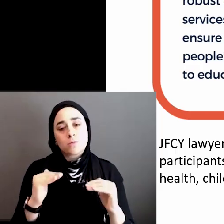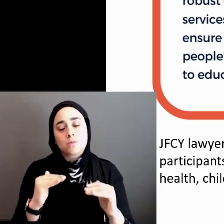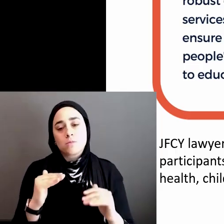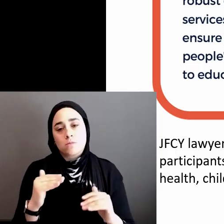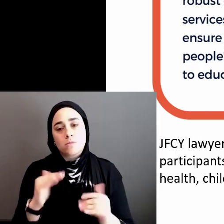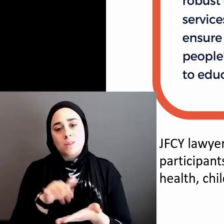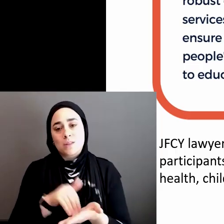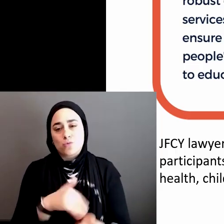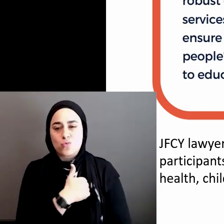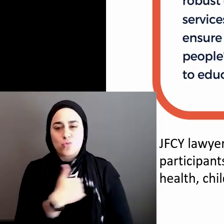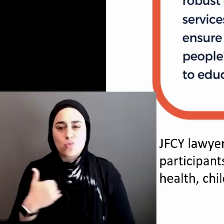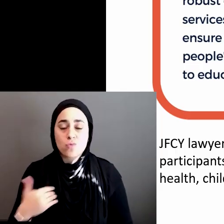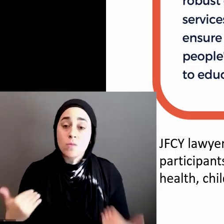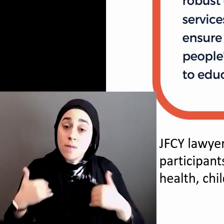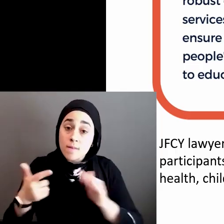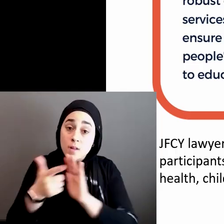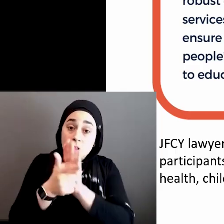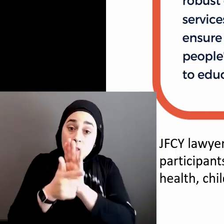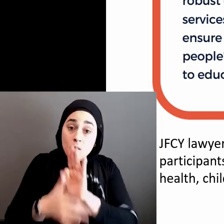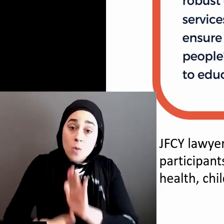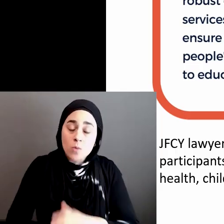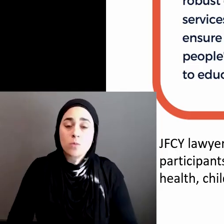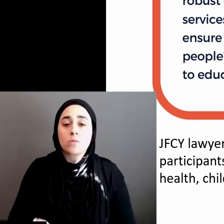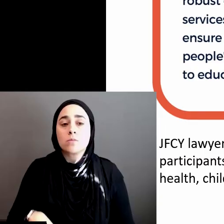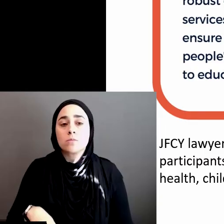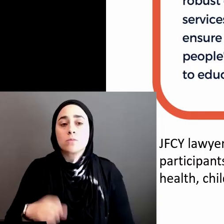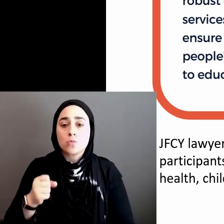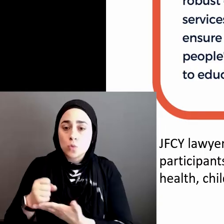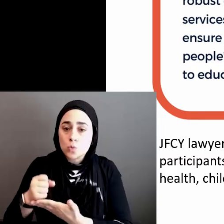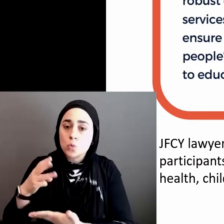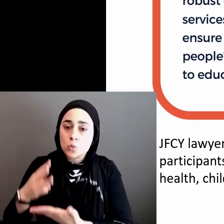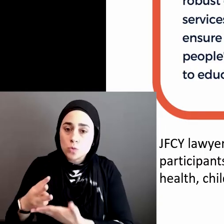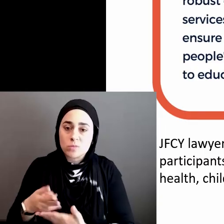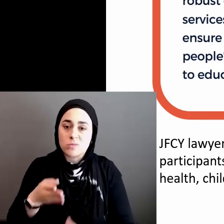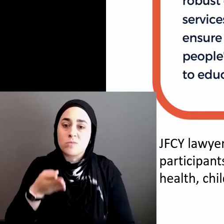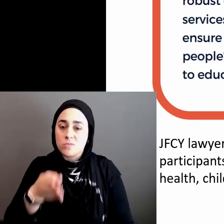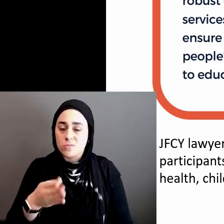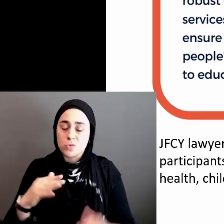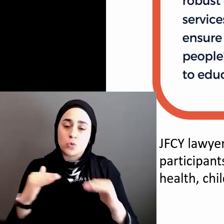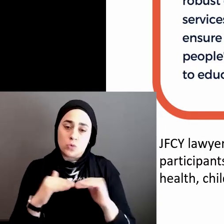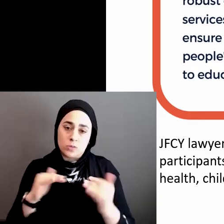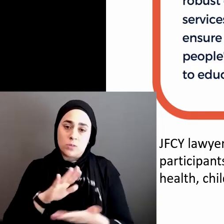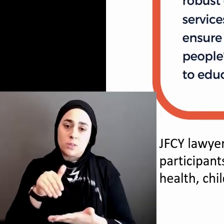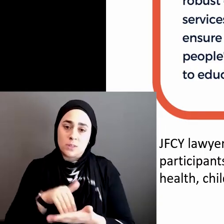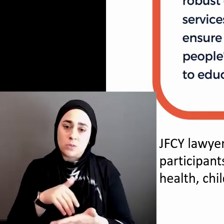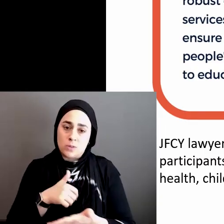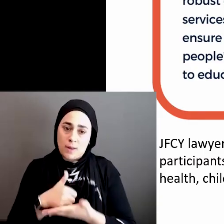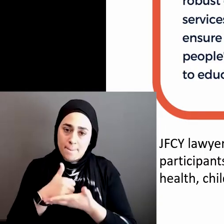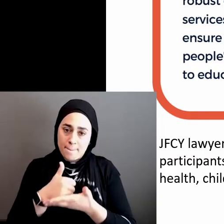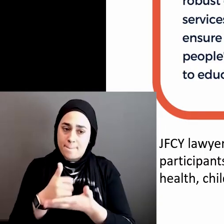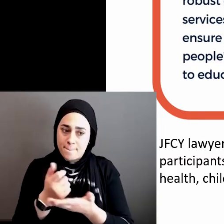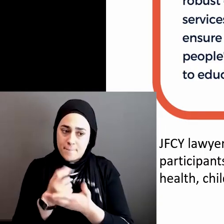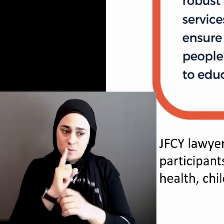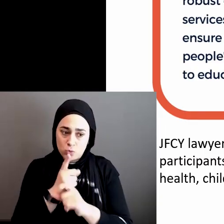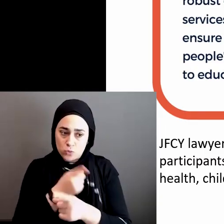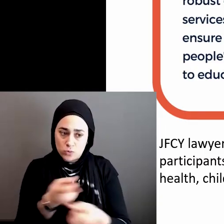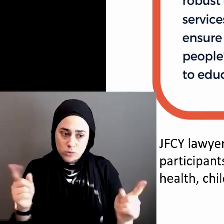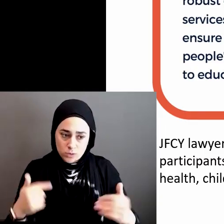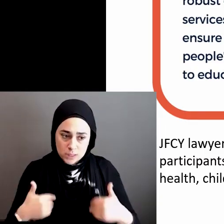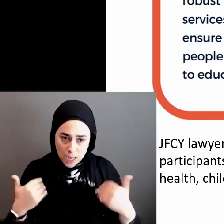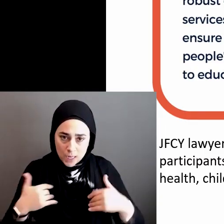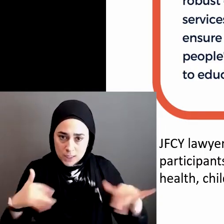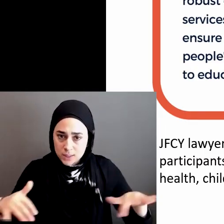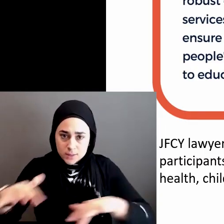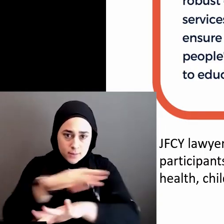we have a lawyer and a social worker in place at the Justice Centre to help make sure that those young people